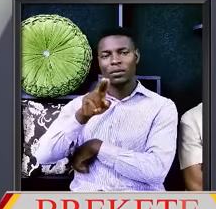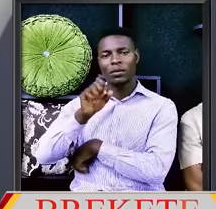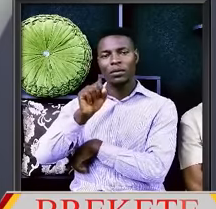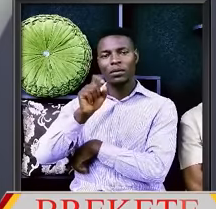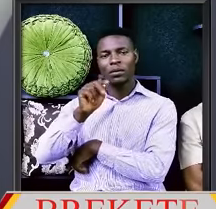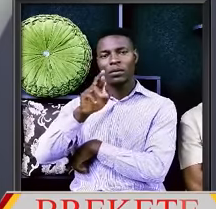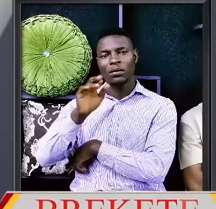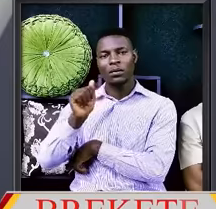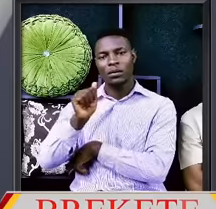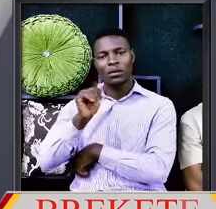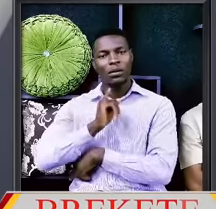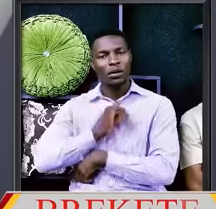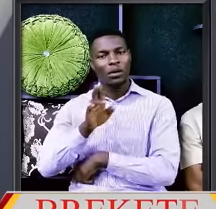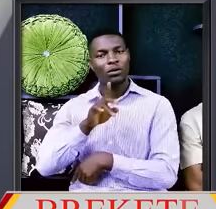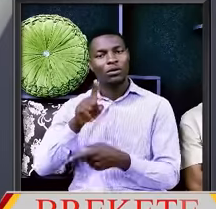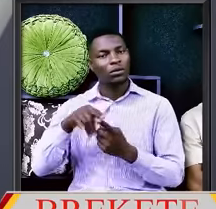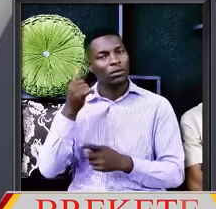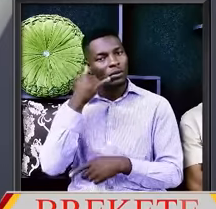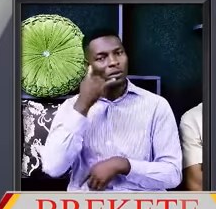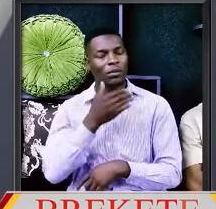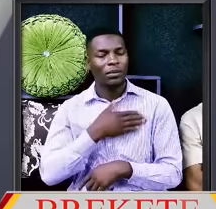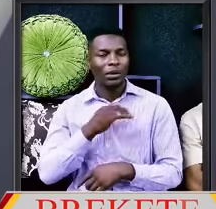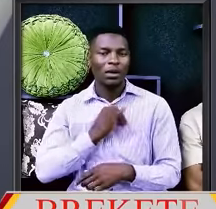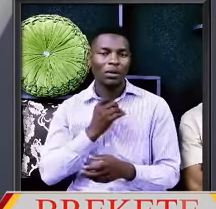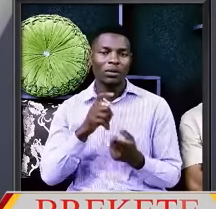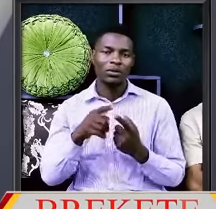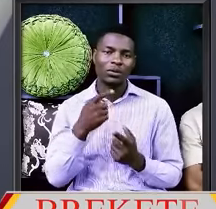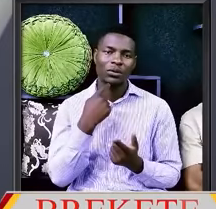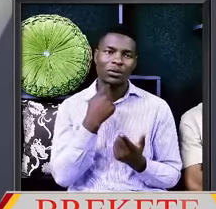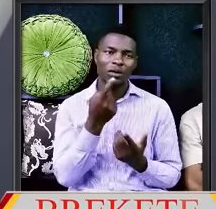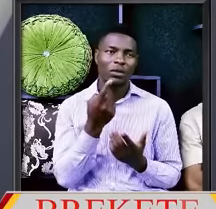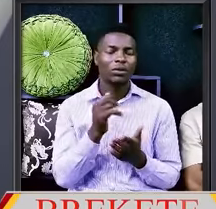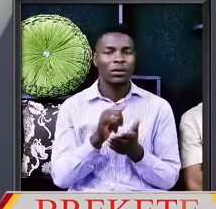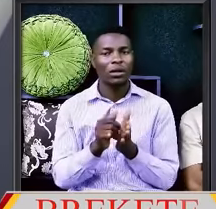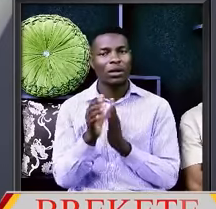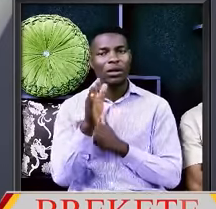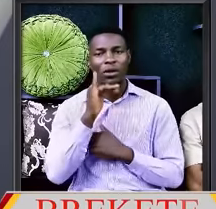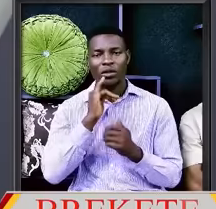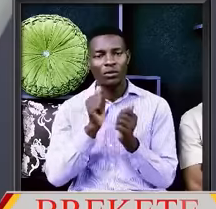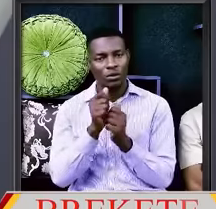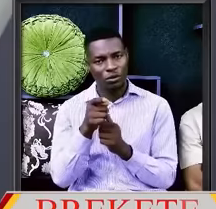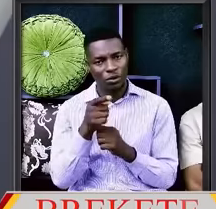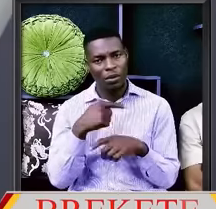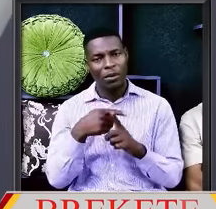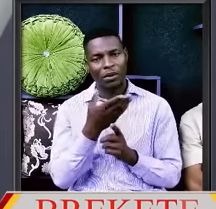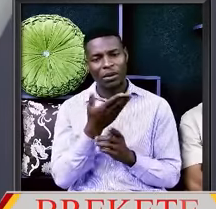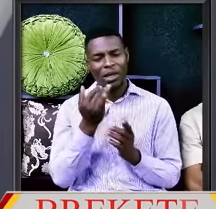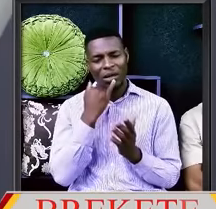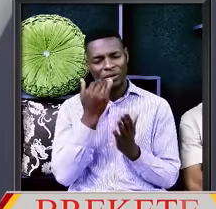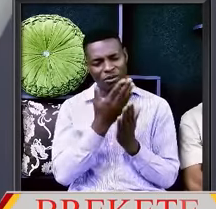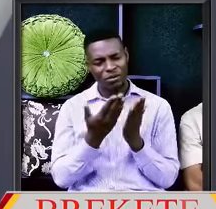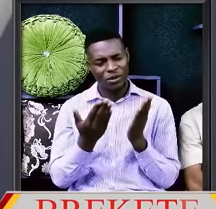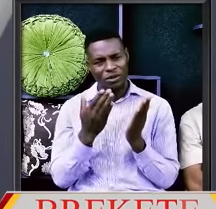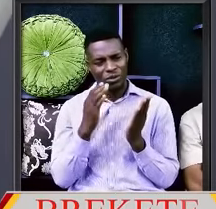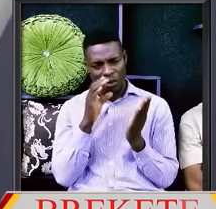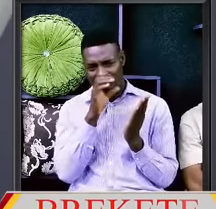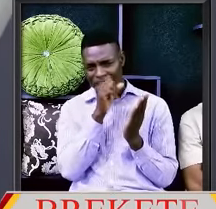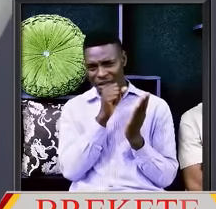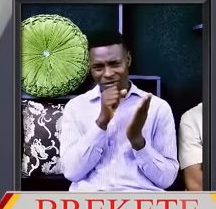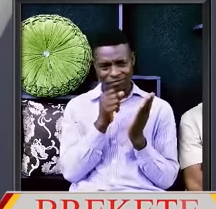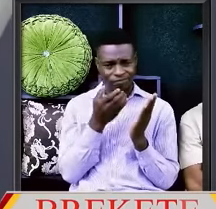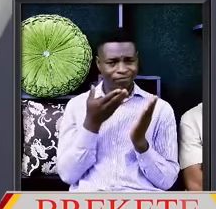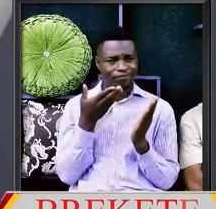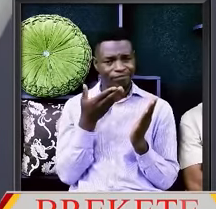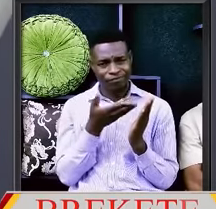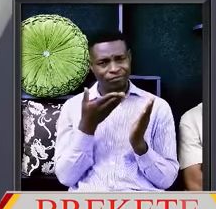Yes, I used to call, Okay. So please, I want to tell you that God is with you, but there are something we are missing. This